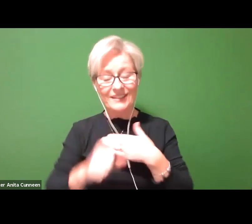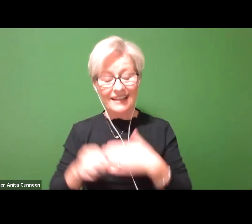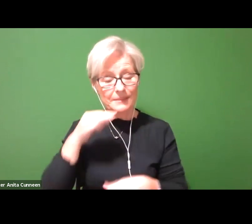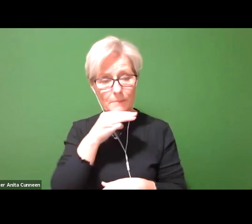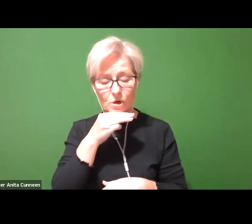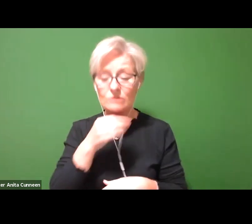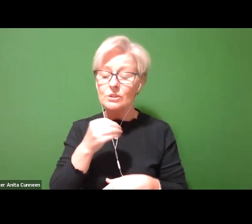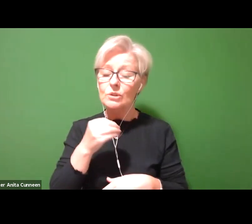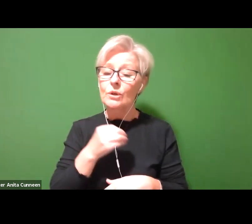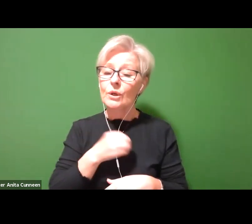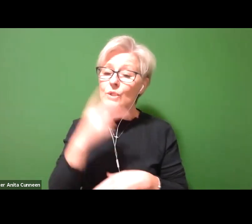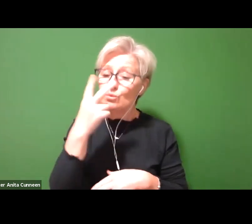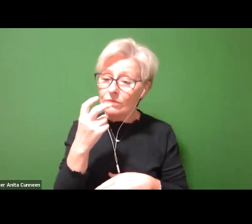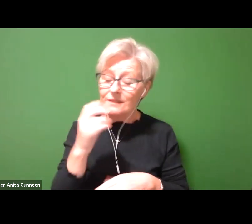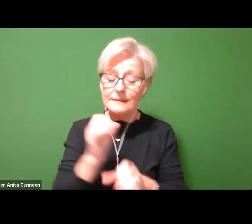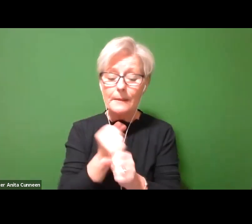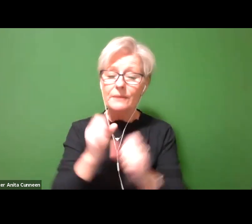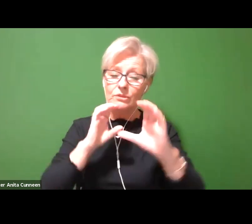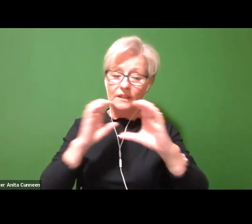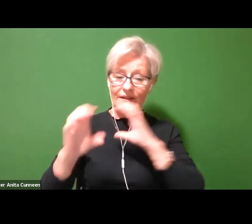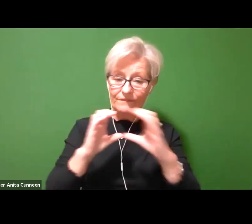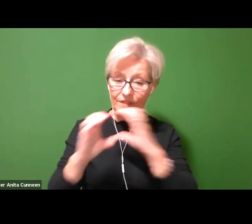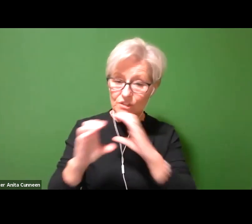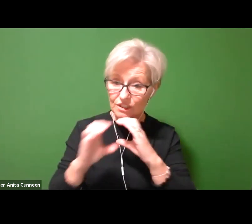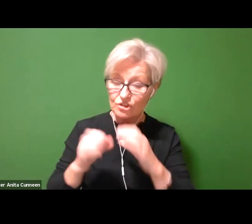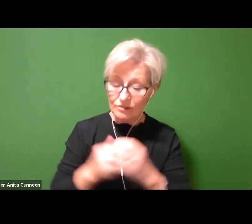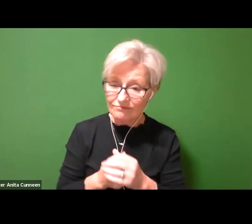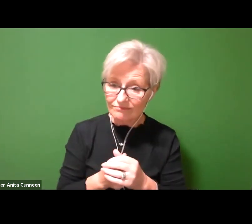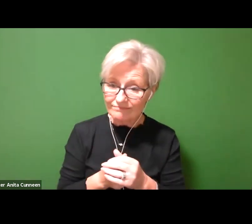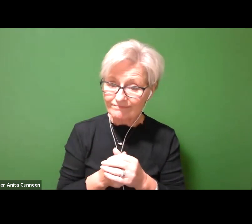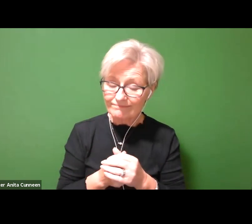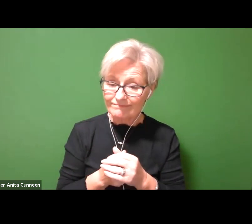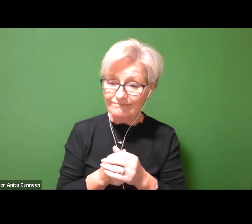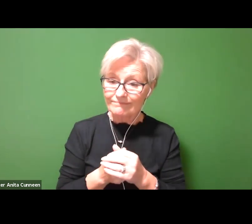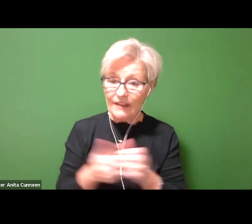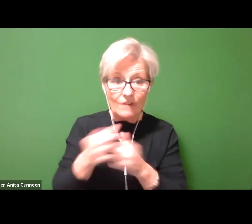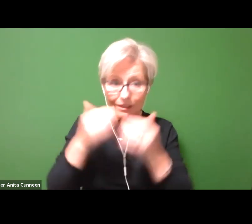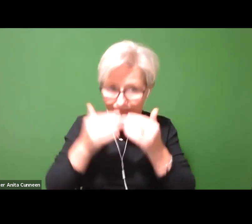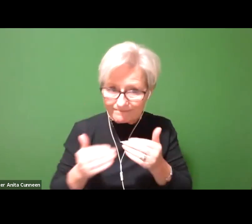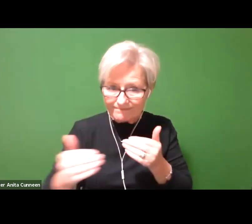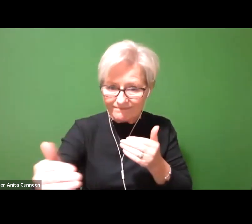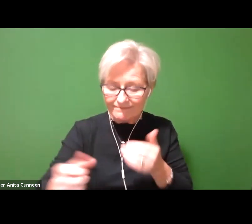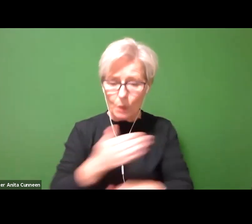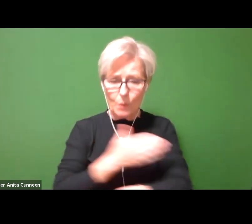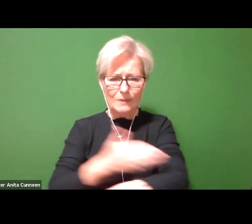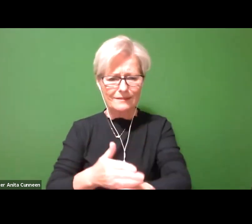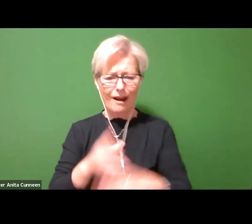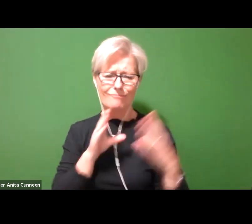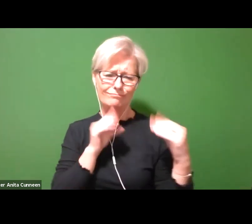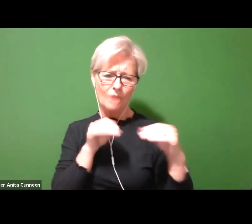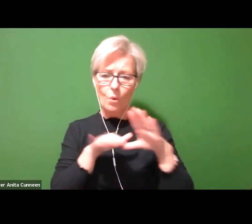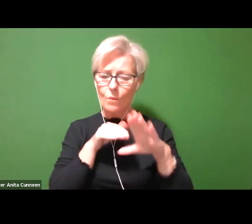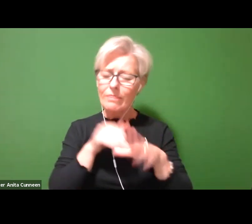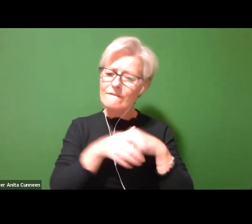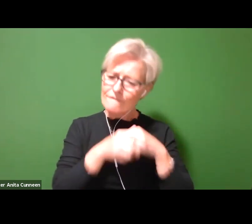that tonight is about a conversation that will hopefully go beyond tonight, and that we'll all start having that chat with our friends and feeling a bit